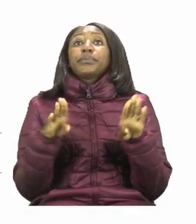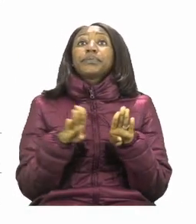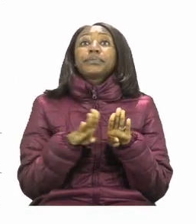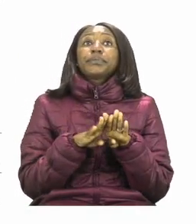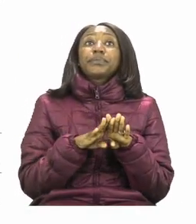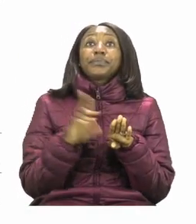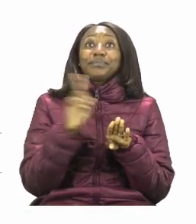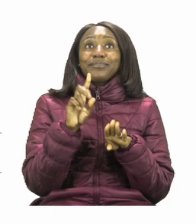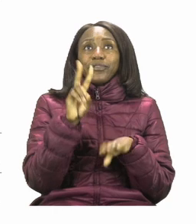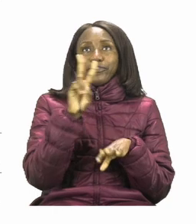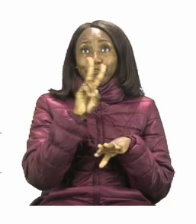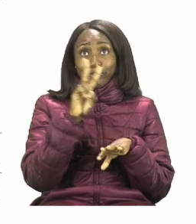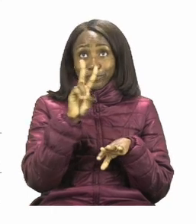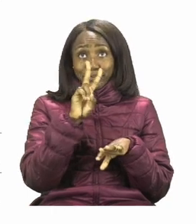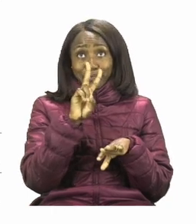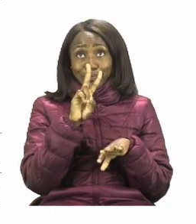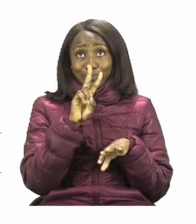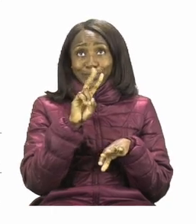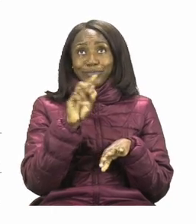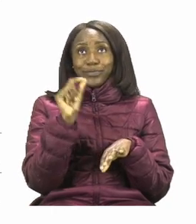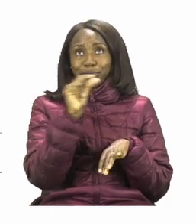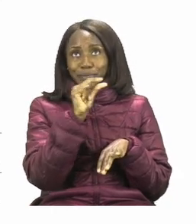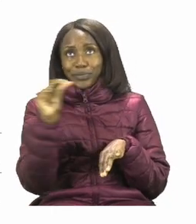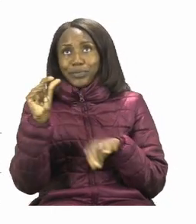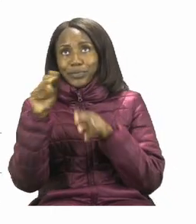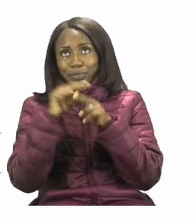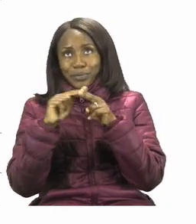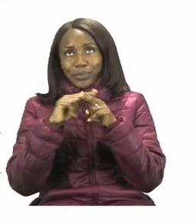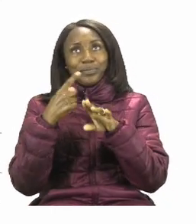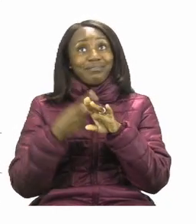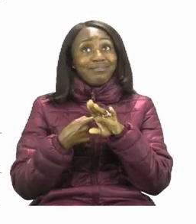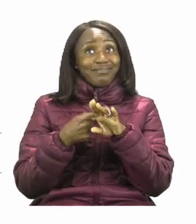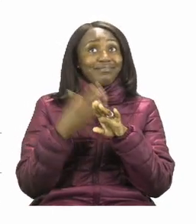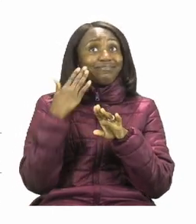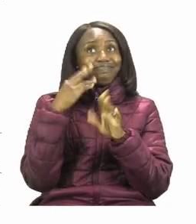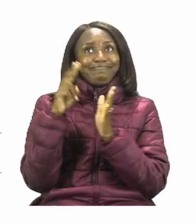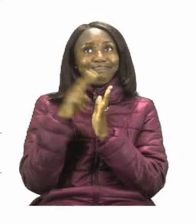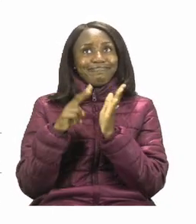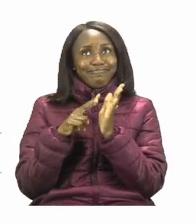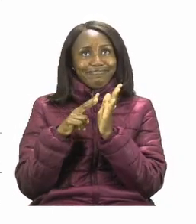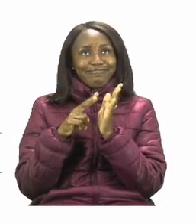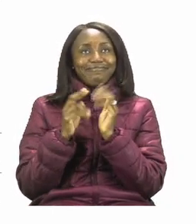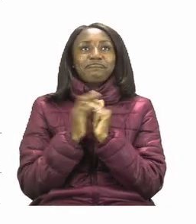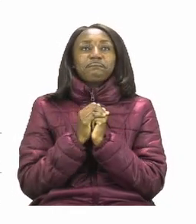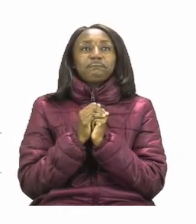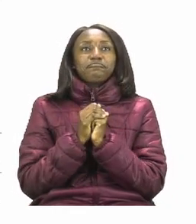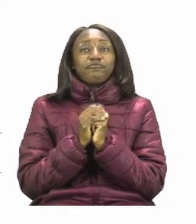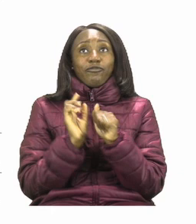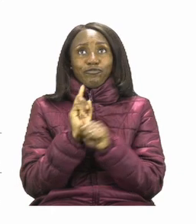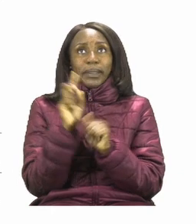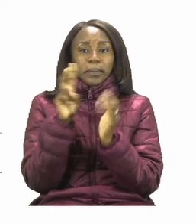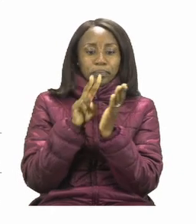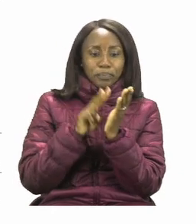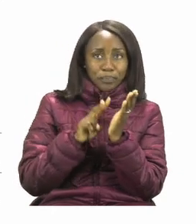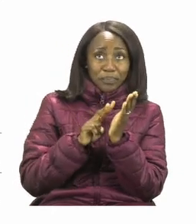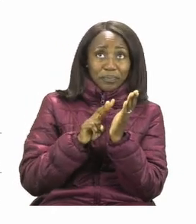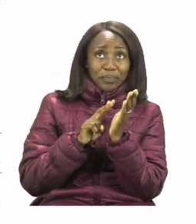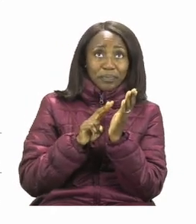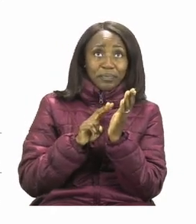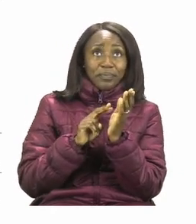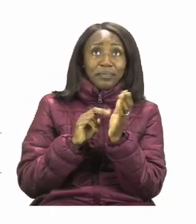our vocabulary and our sight words. We are first going to read and then we are going